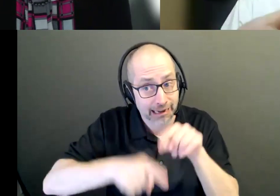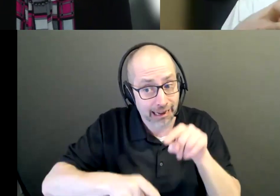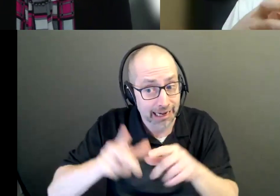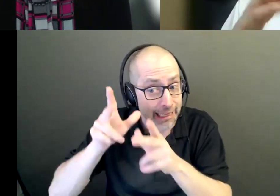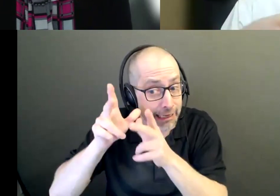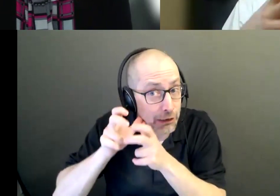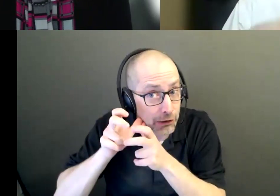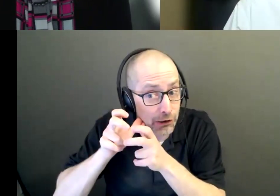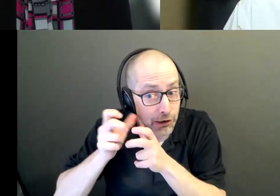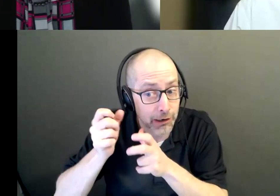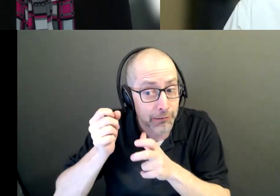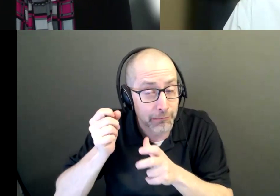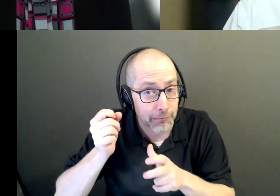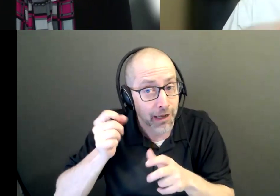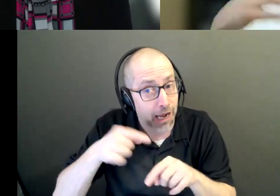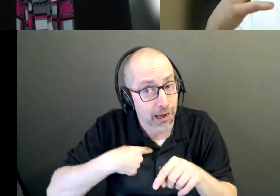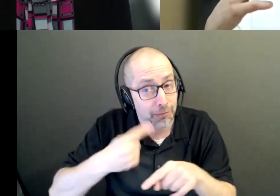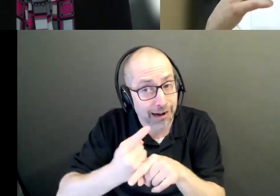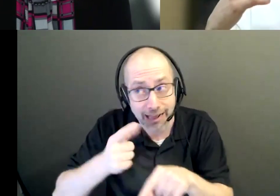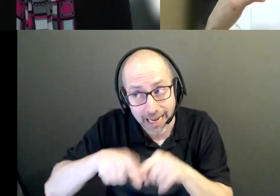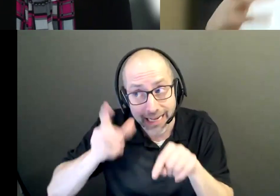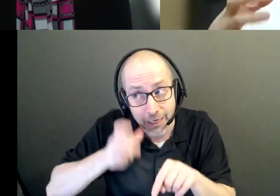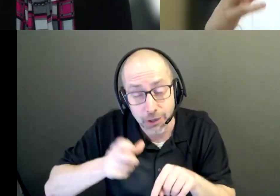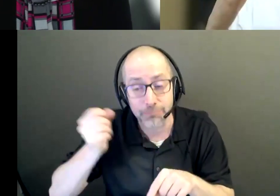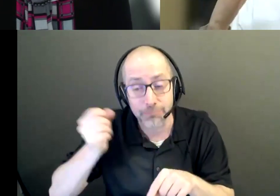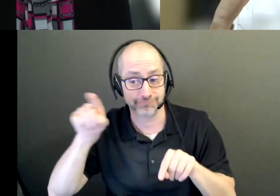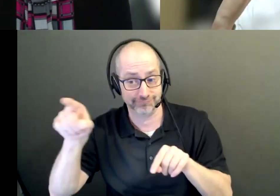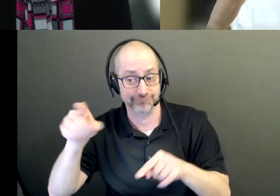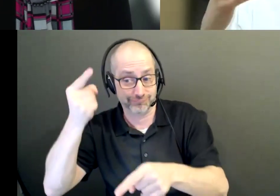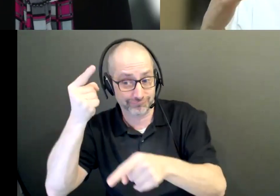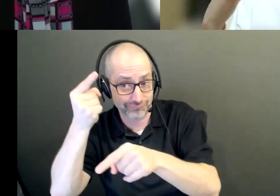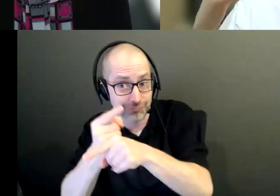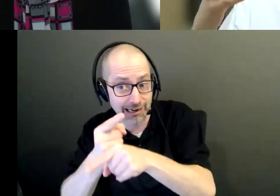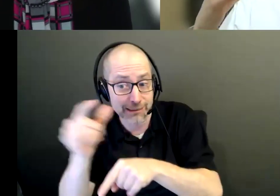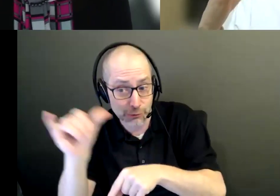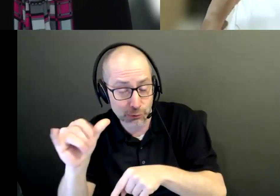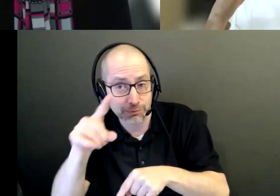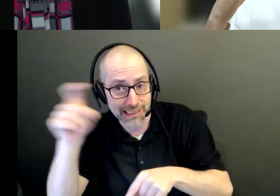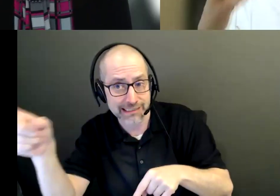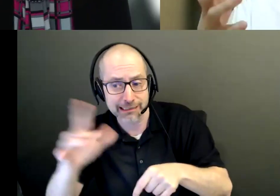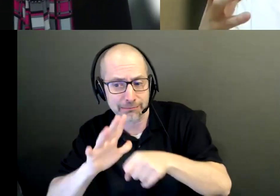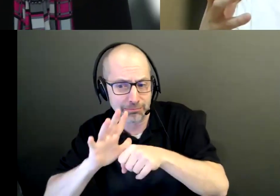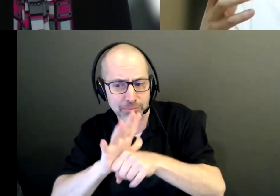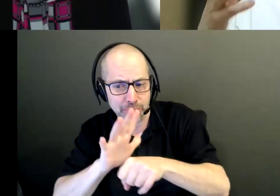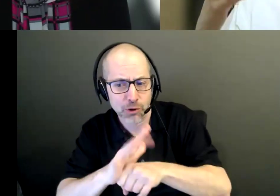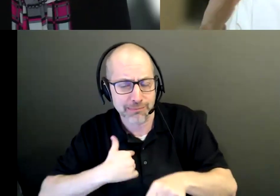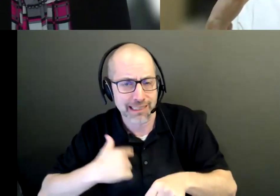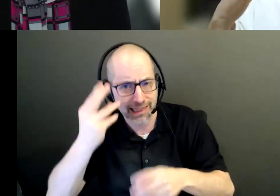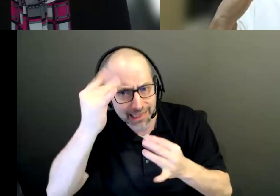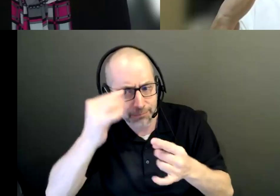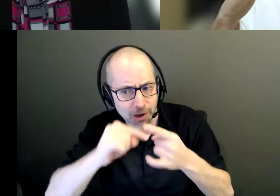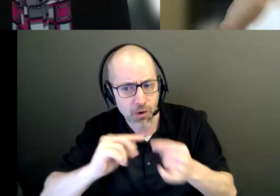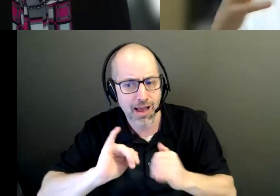on the flip side, he was also right because it not only pushed me to think about how I hear,